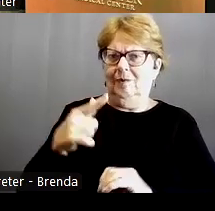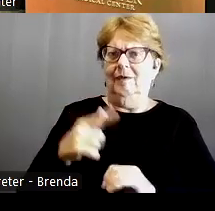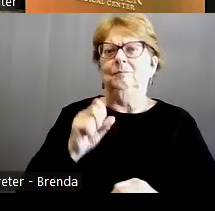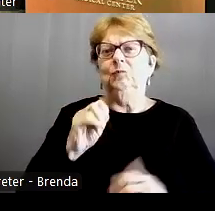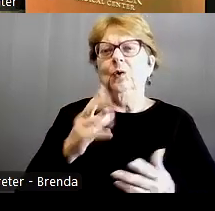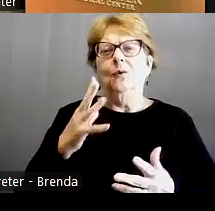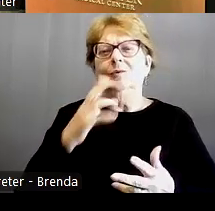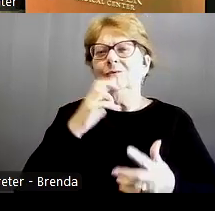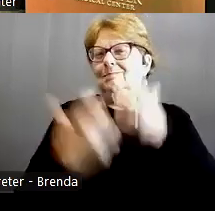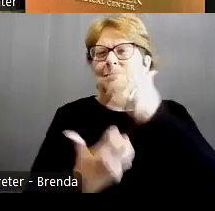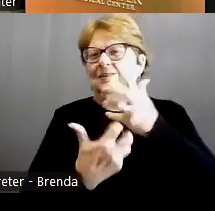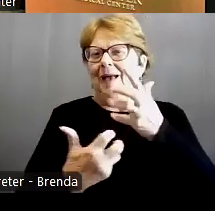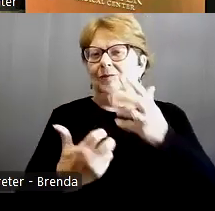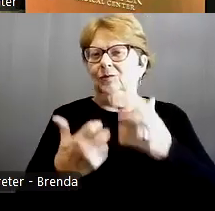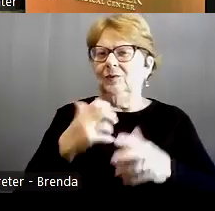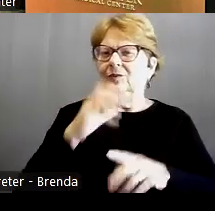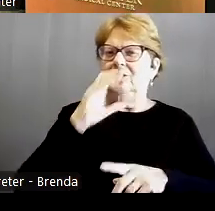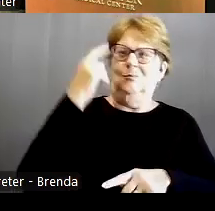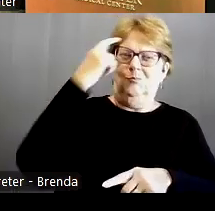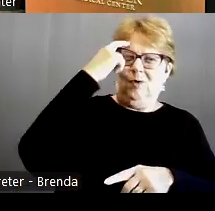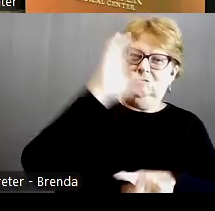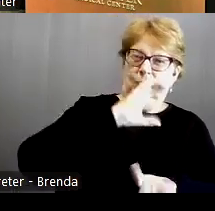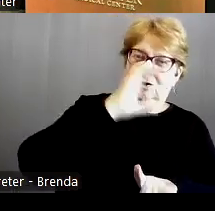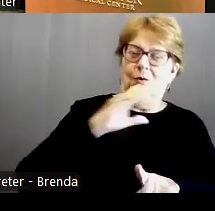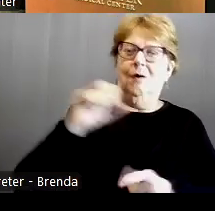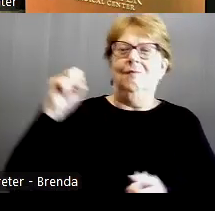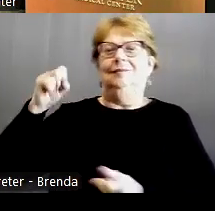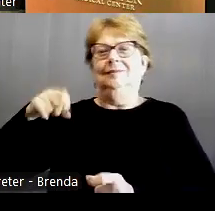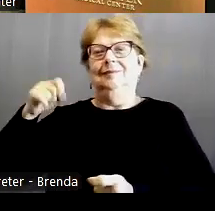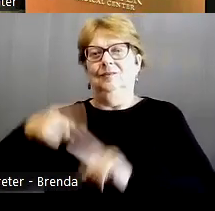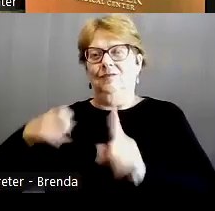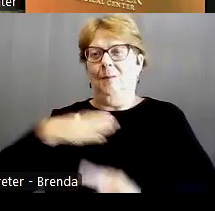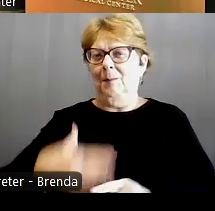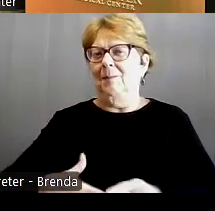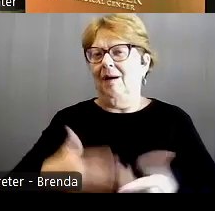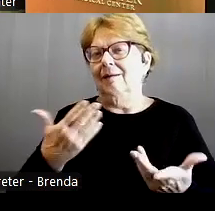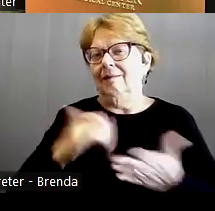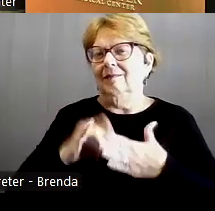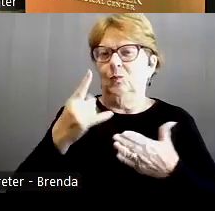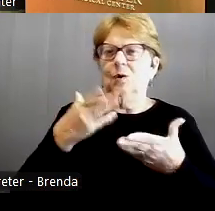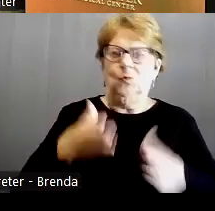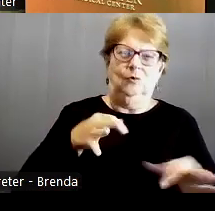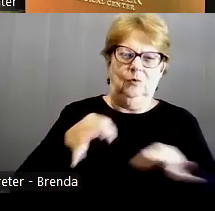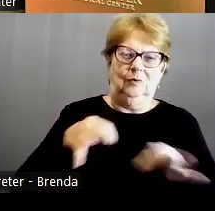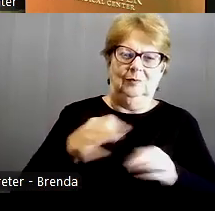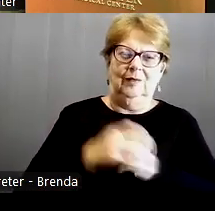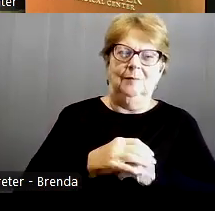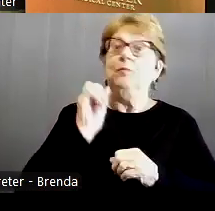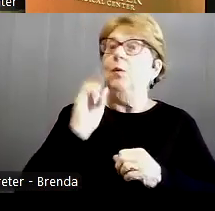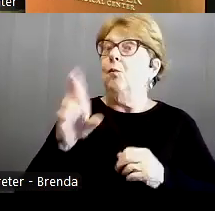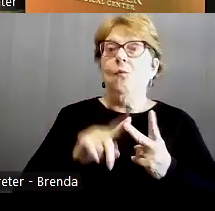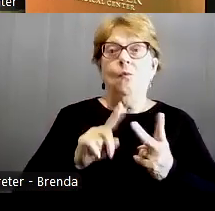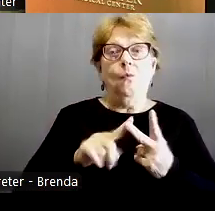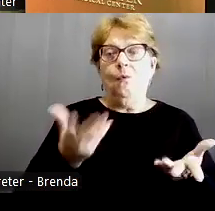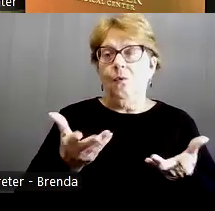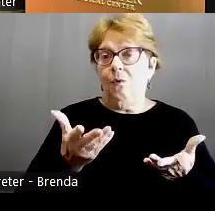mismatch in what the brain is looking for versus what signals are coming from the body, is one way of explaining it. Or to bring